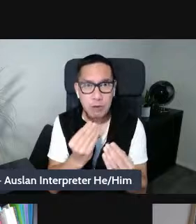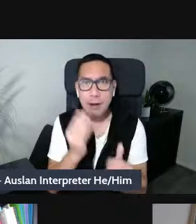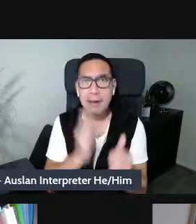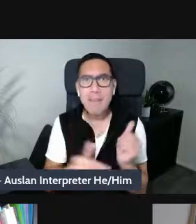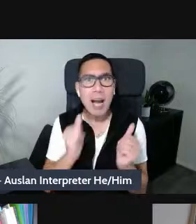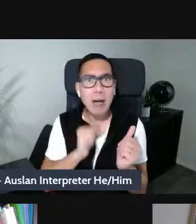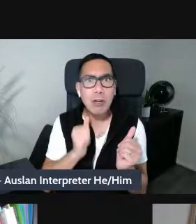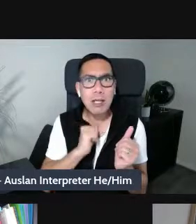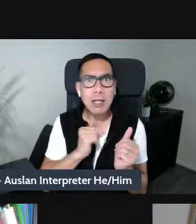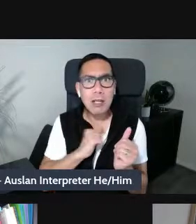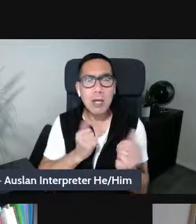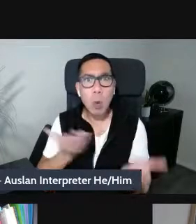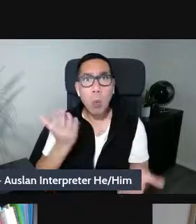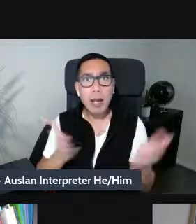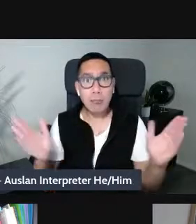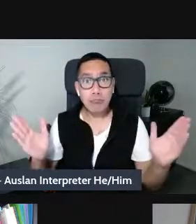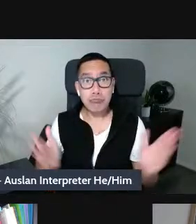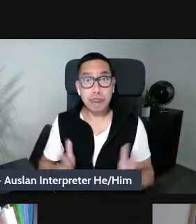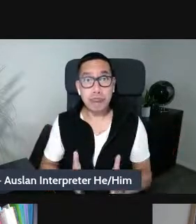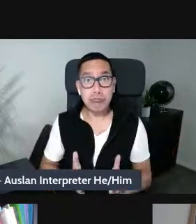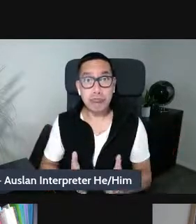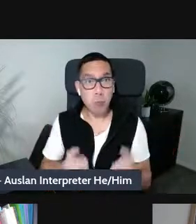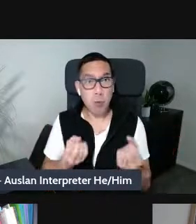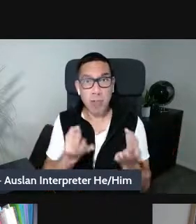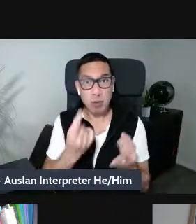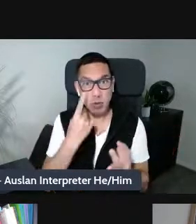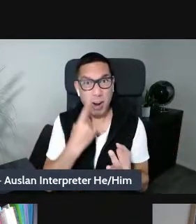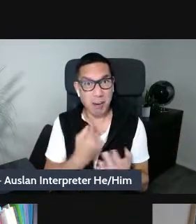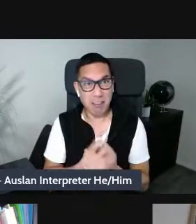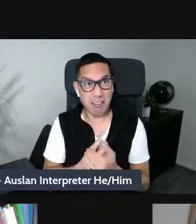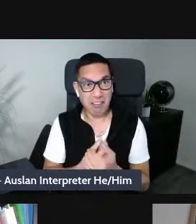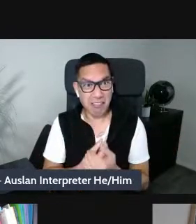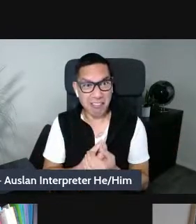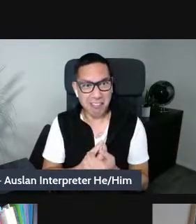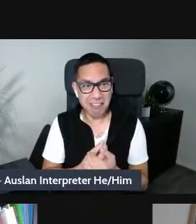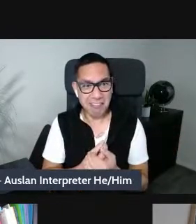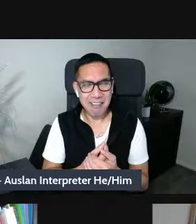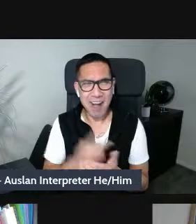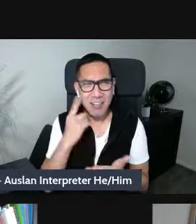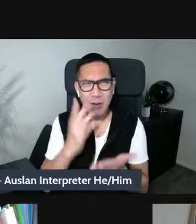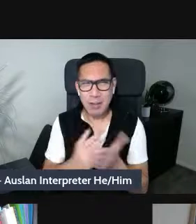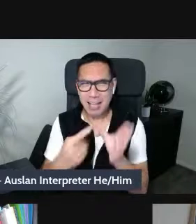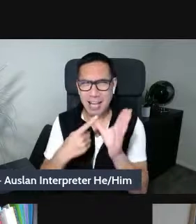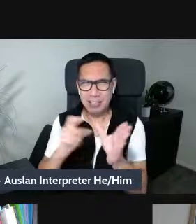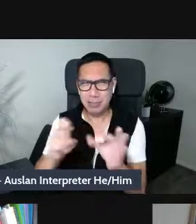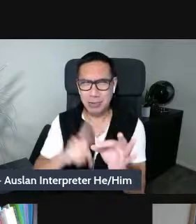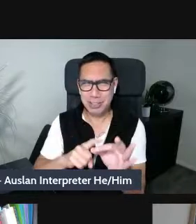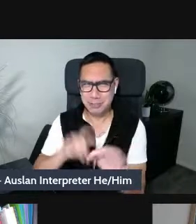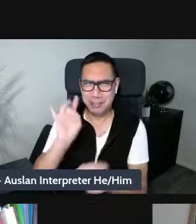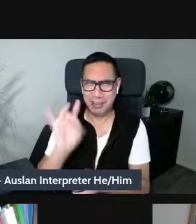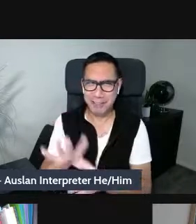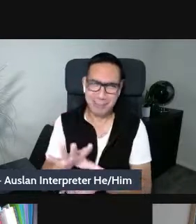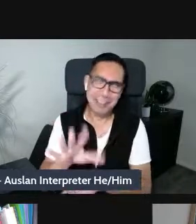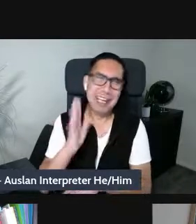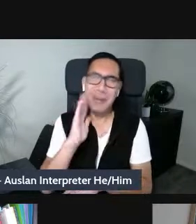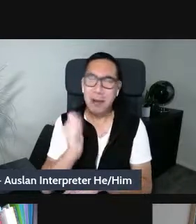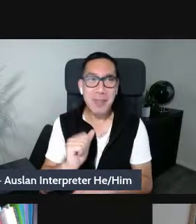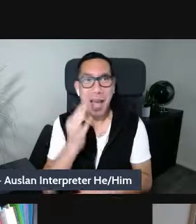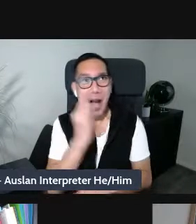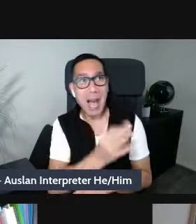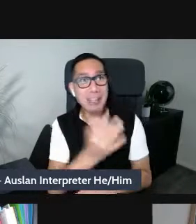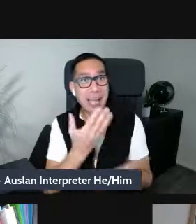weight virtually without trying. I think you've answered his question mostly, which was how is the program you've